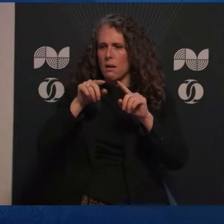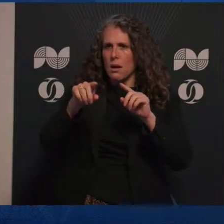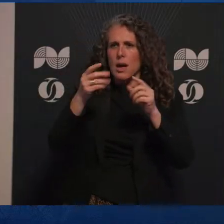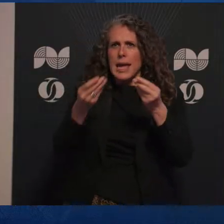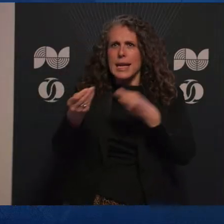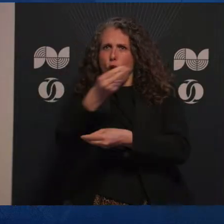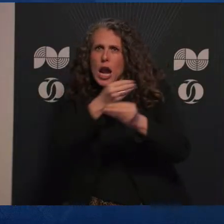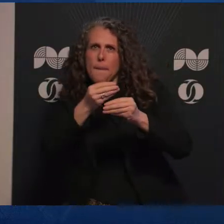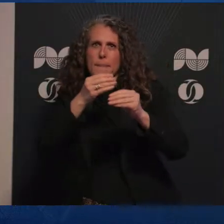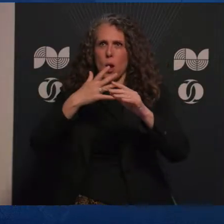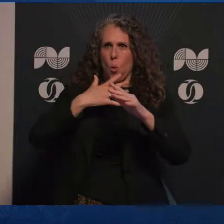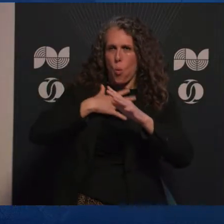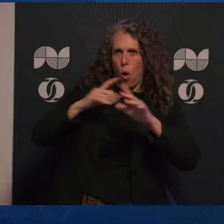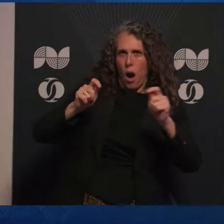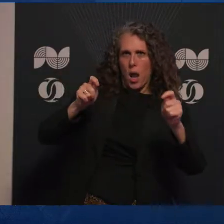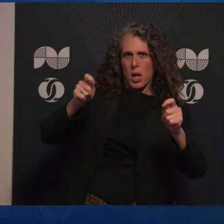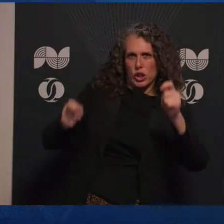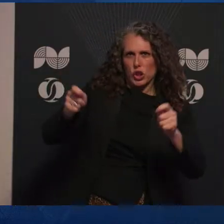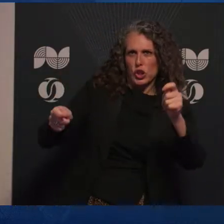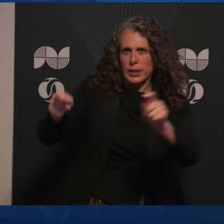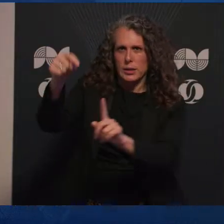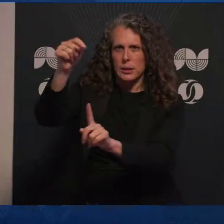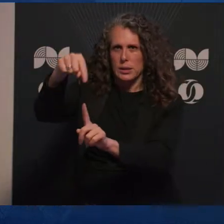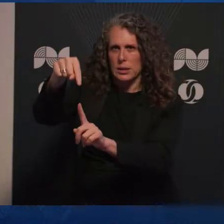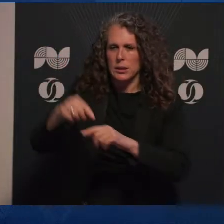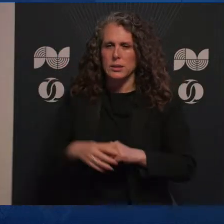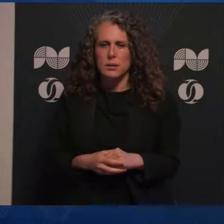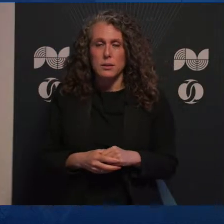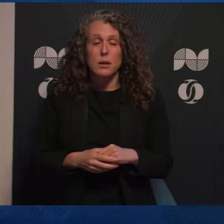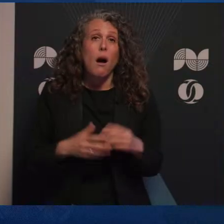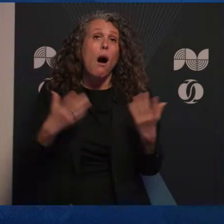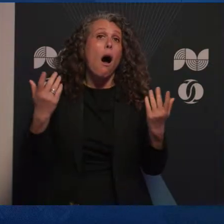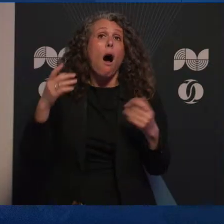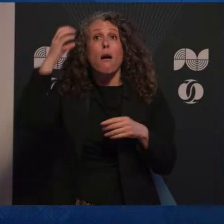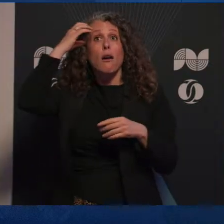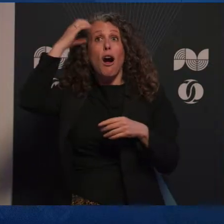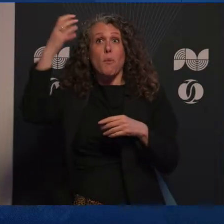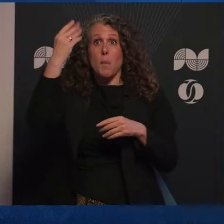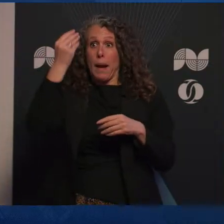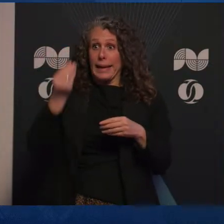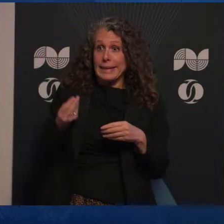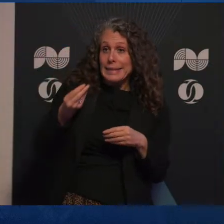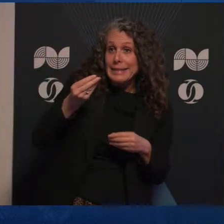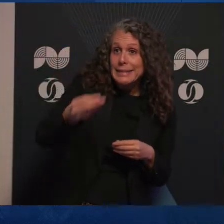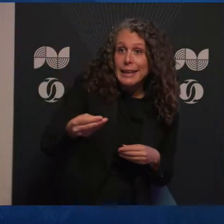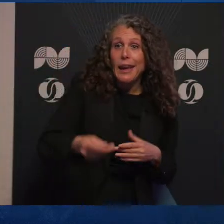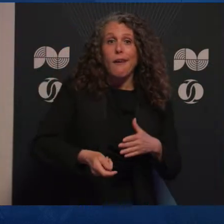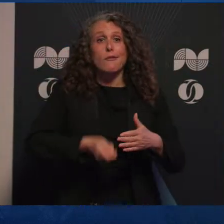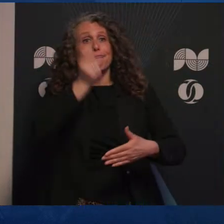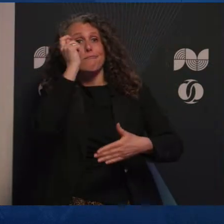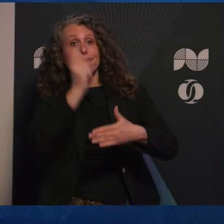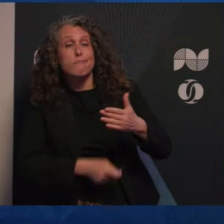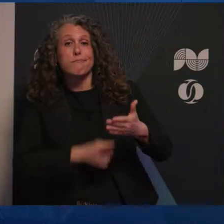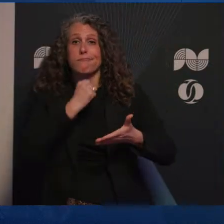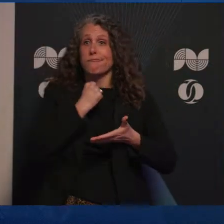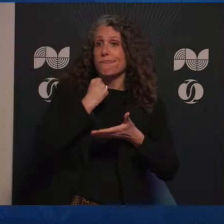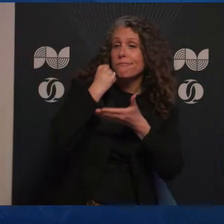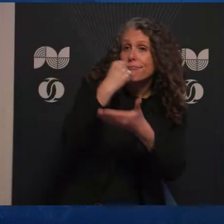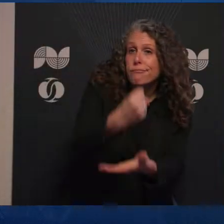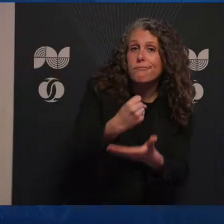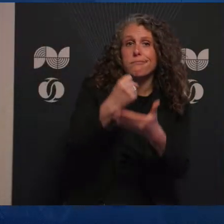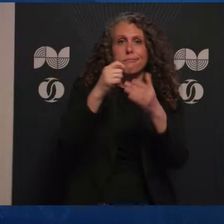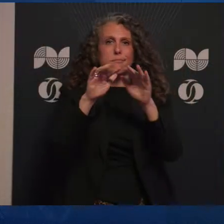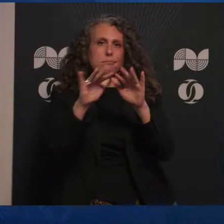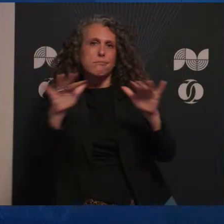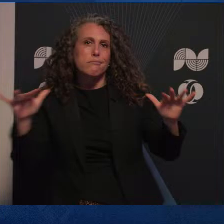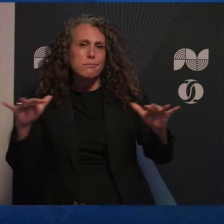economy. They can take the form of subsidies, of grants, of tariffs, or local content requirements.